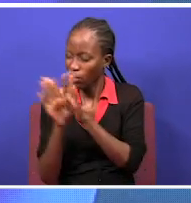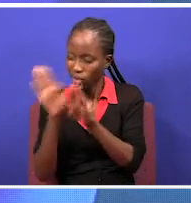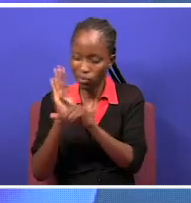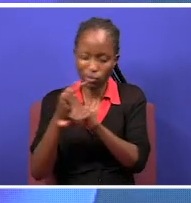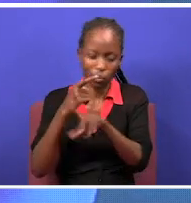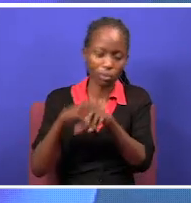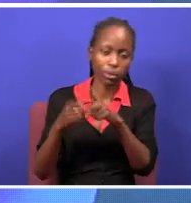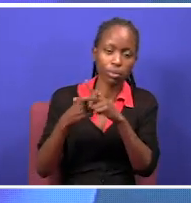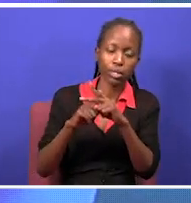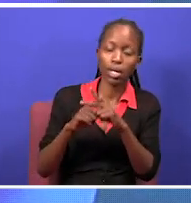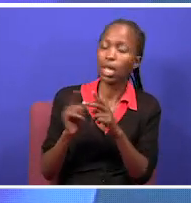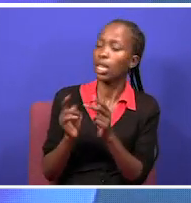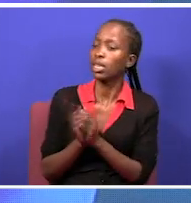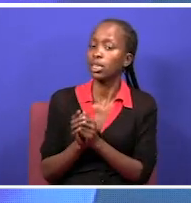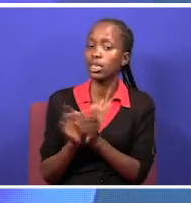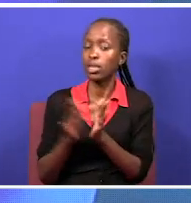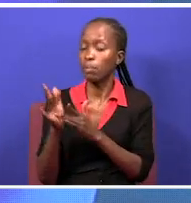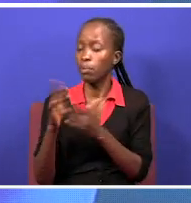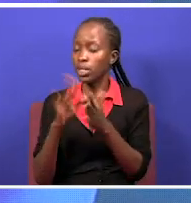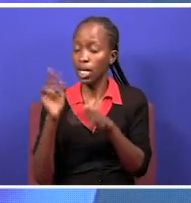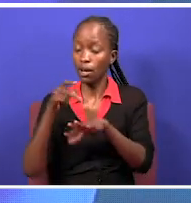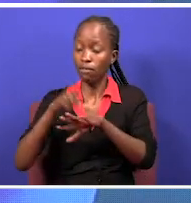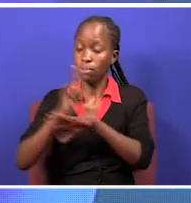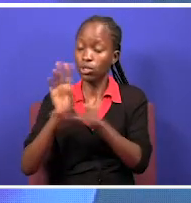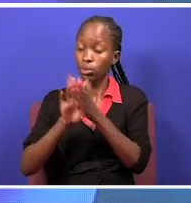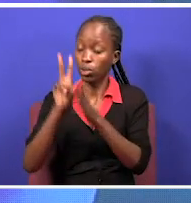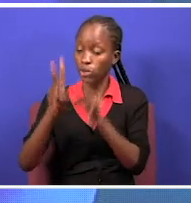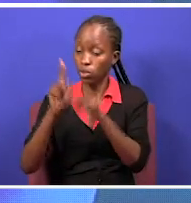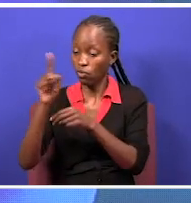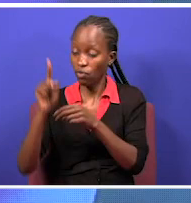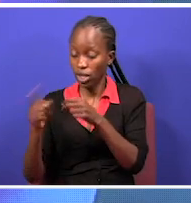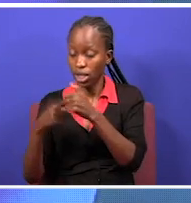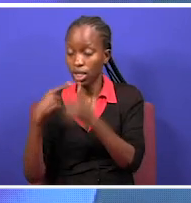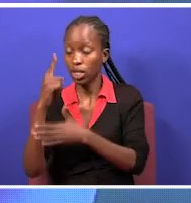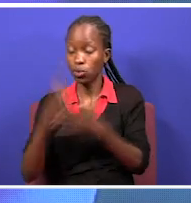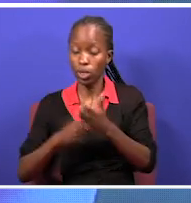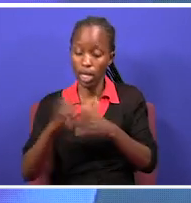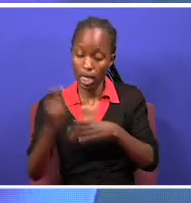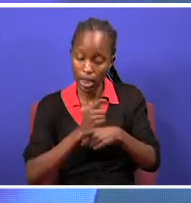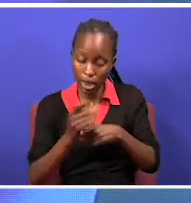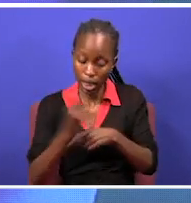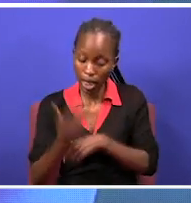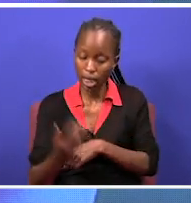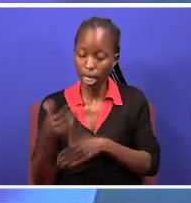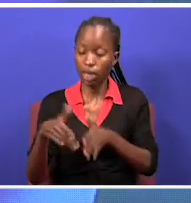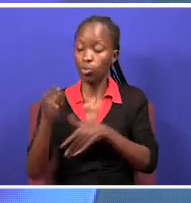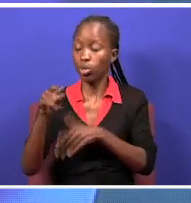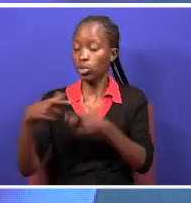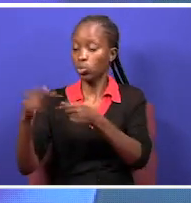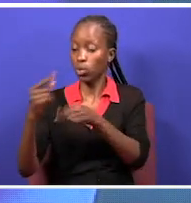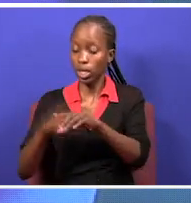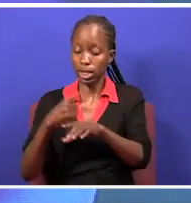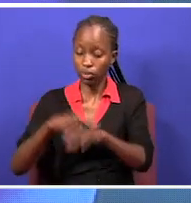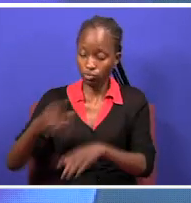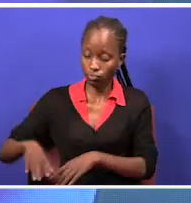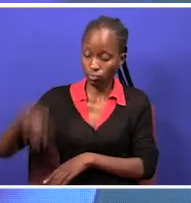The word is so clear. Proverbs 22 verse 6 tells us, train a child in the way he should go, and when he